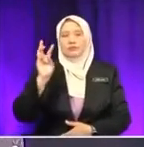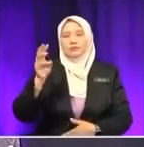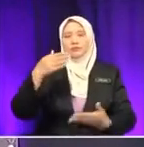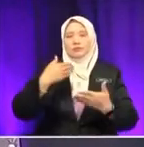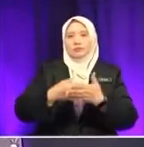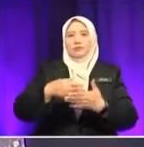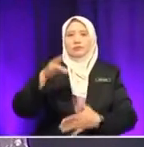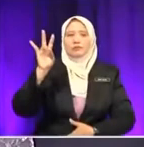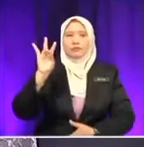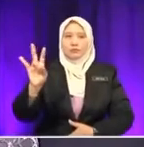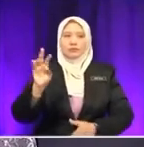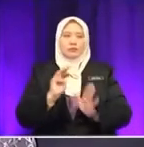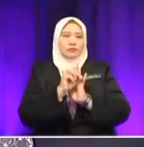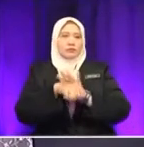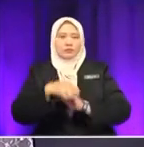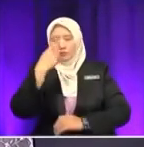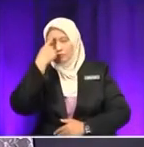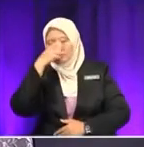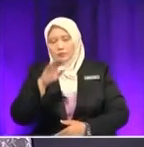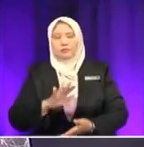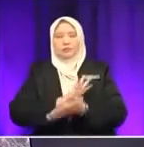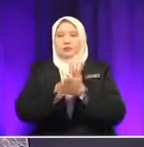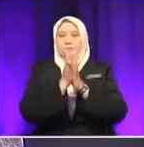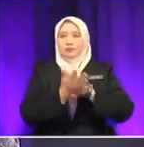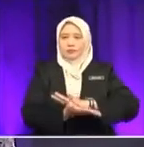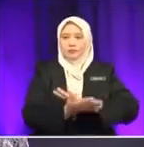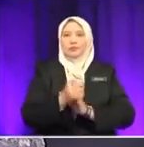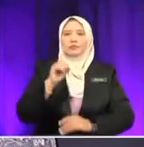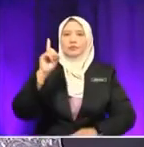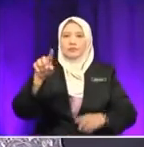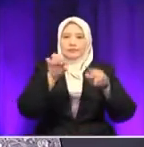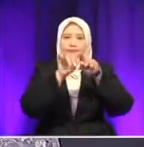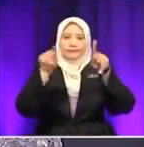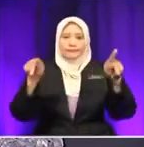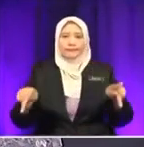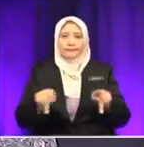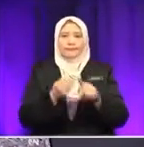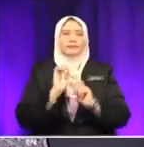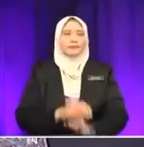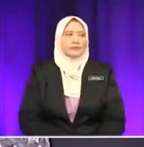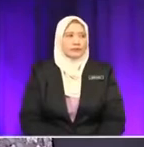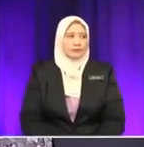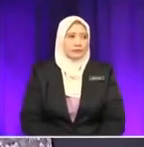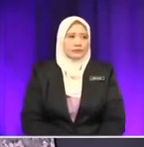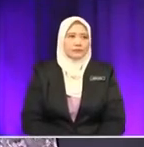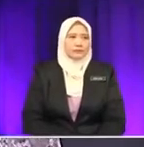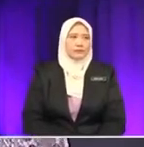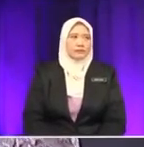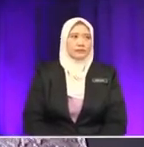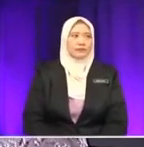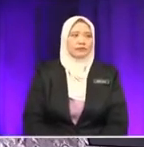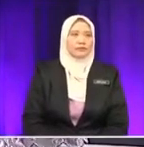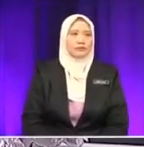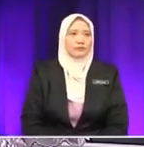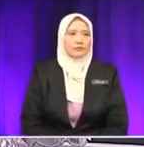minutes roughly, Tivia, to produce 1 paragraph. Okay. All right, so let us begin our discussions. Fasten your seatbelts and